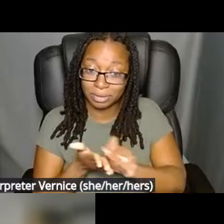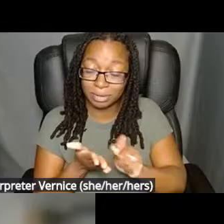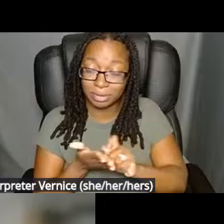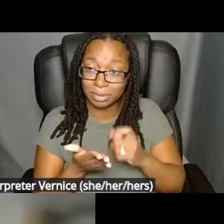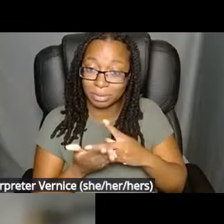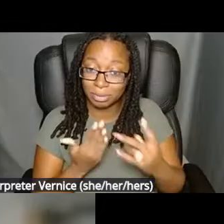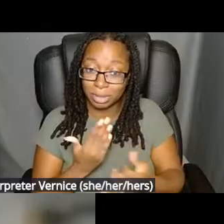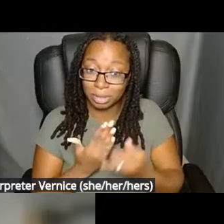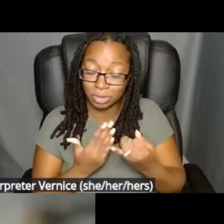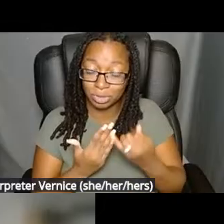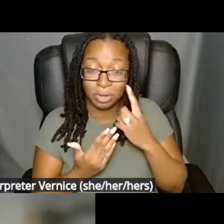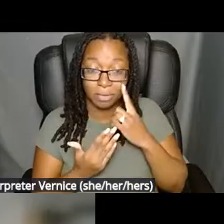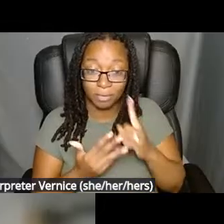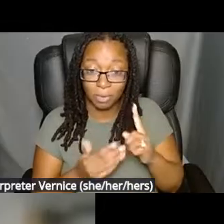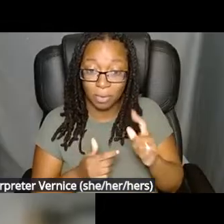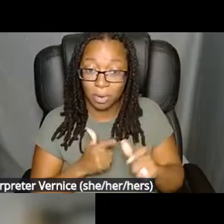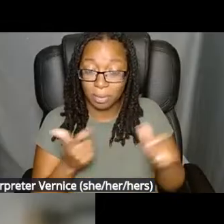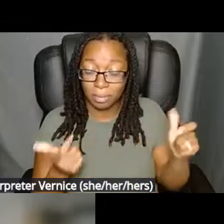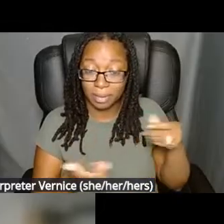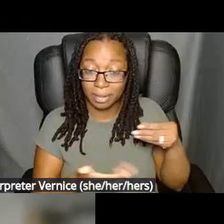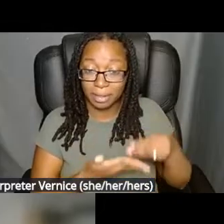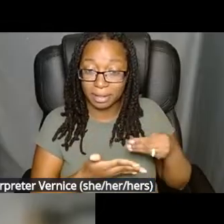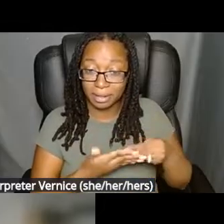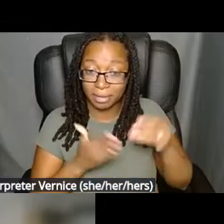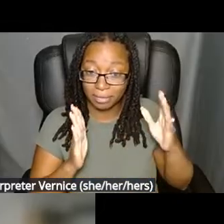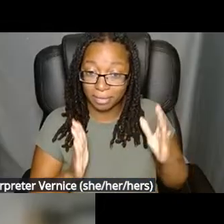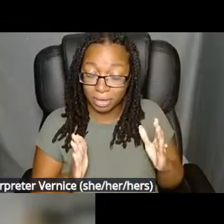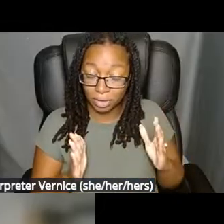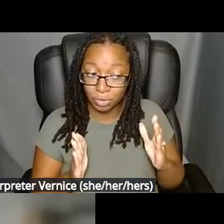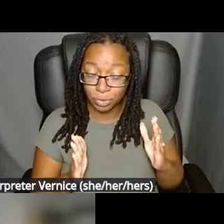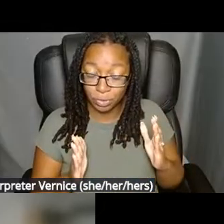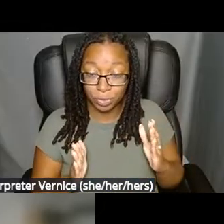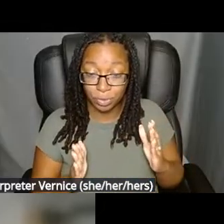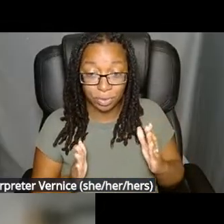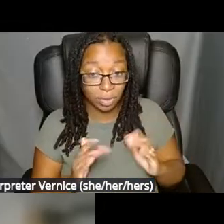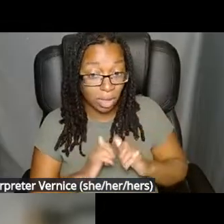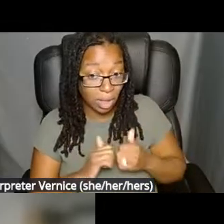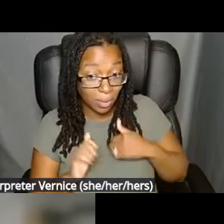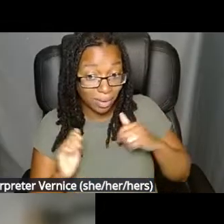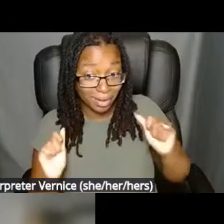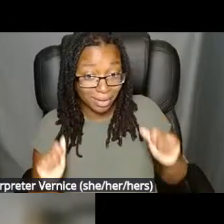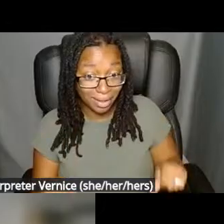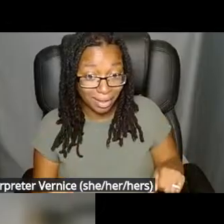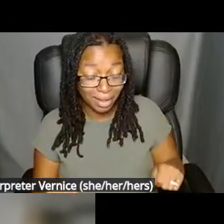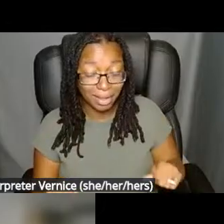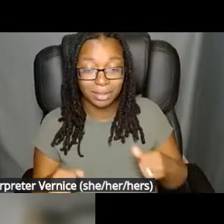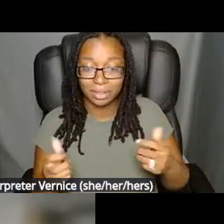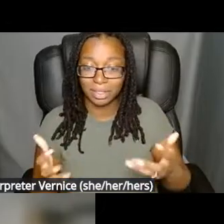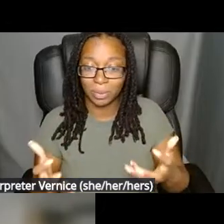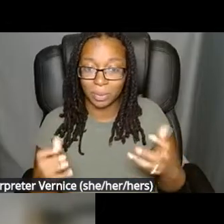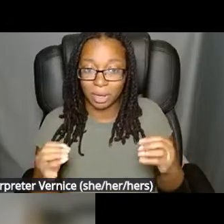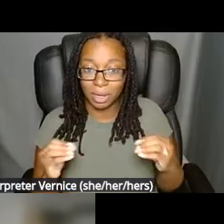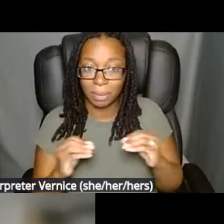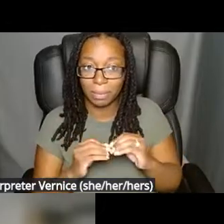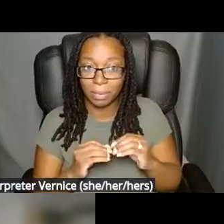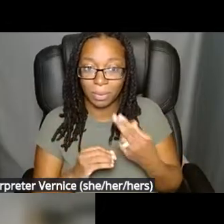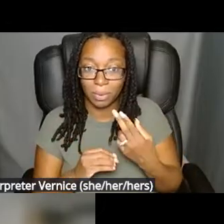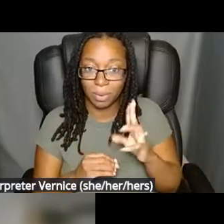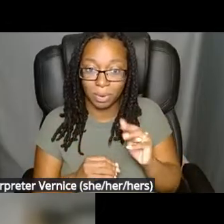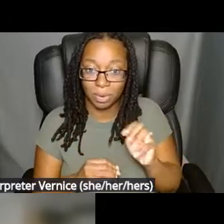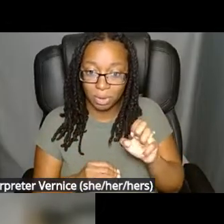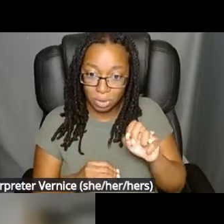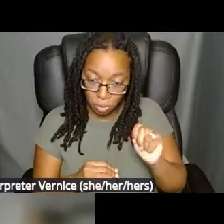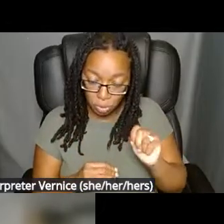a massive funder. And the only reason why I can do that is because they kind of want a kind of human interpretation